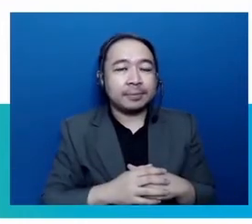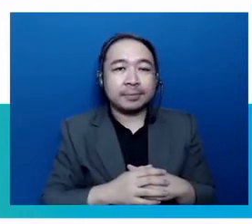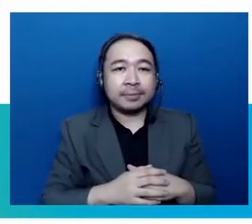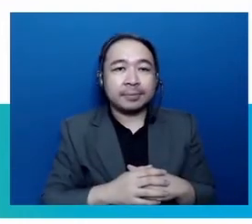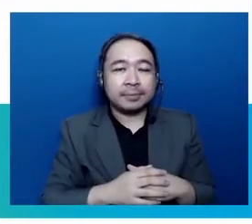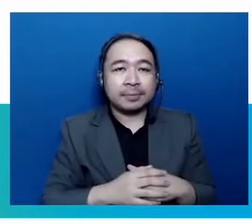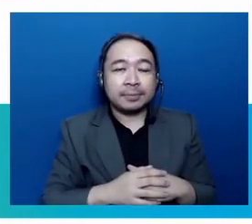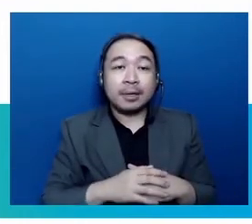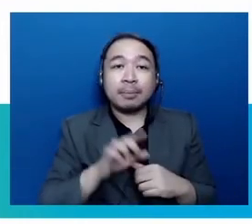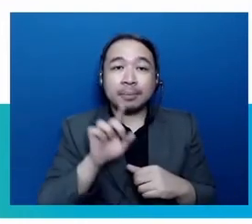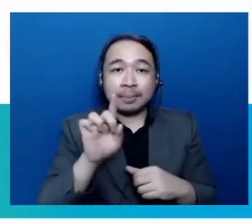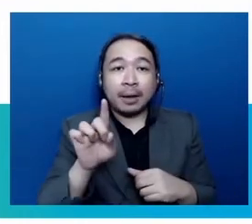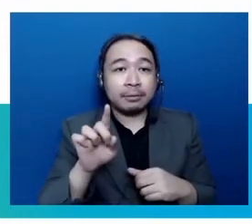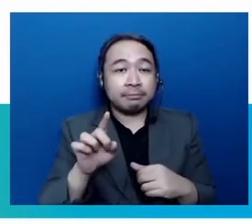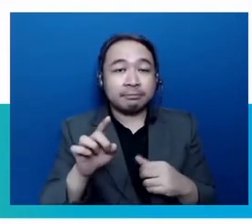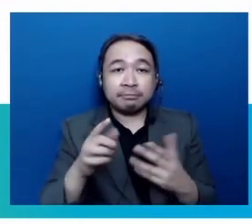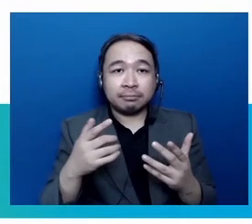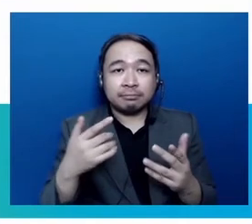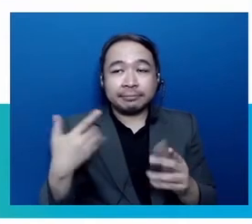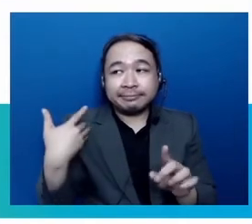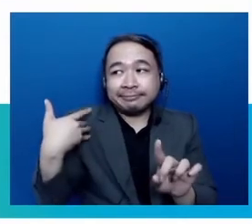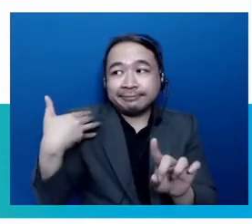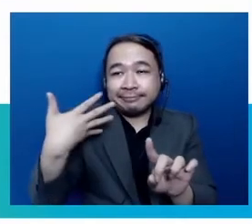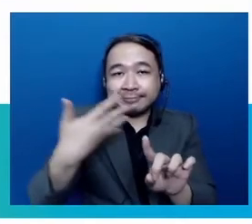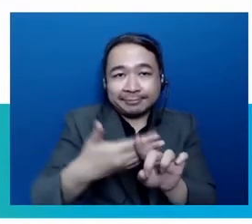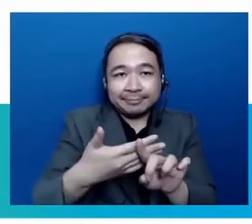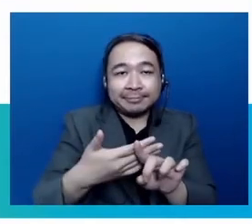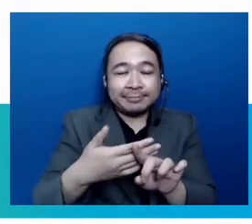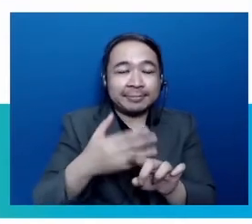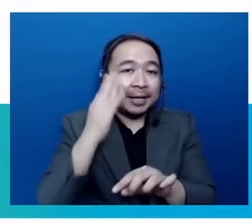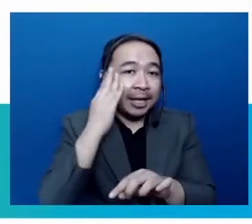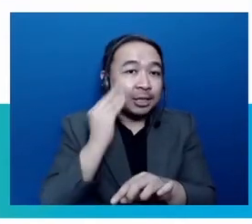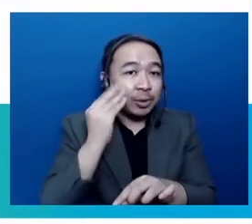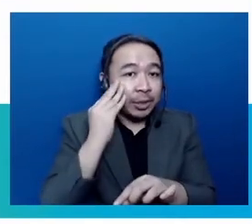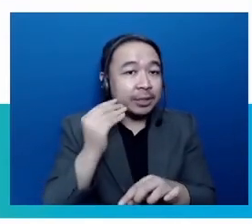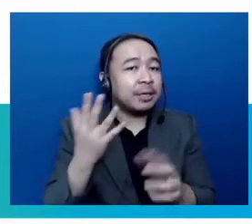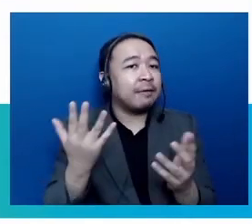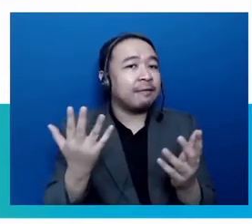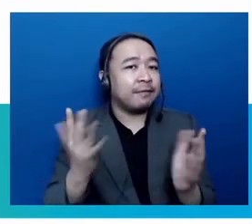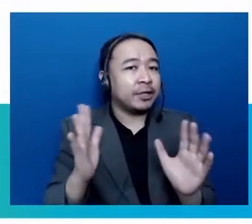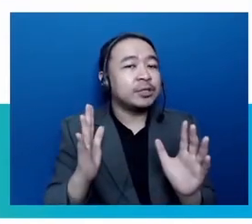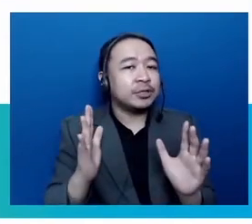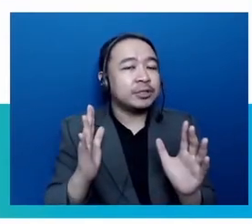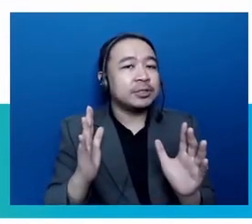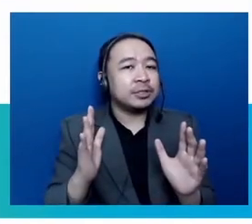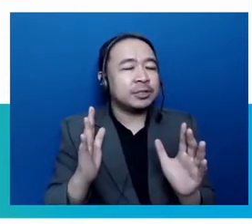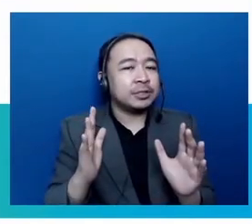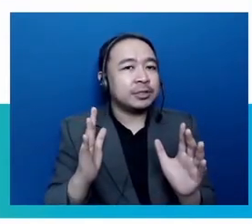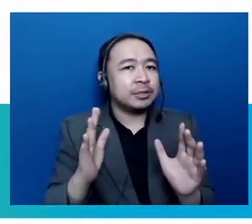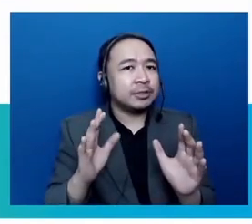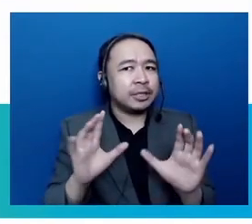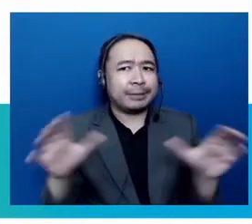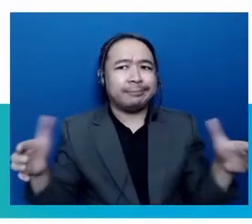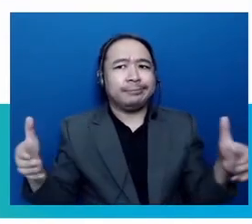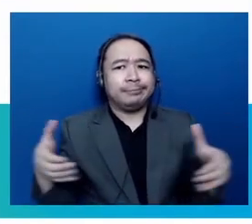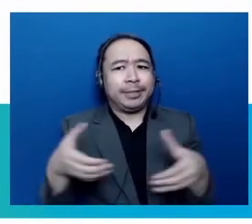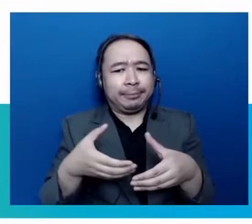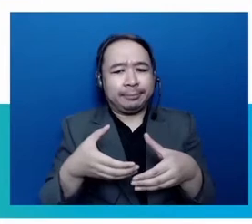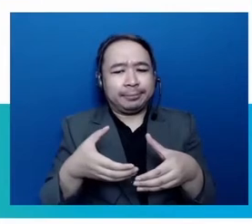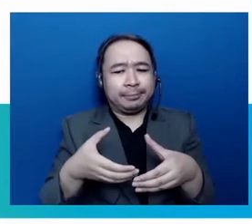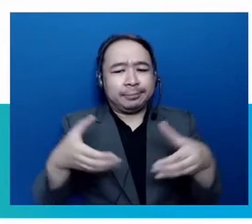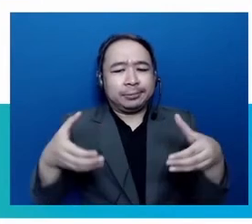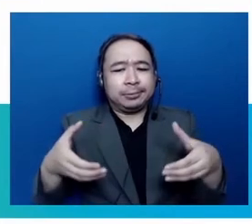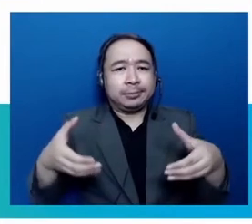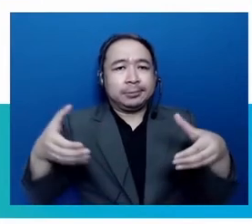Along the way, in our experience, we have built an army of